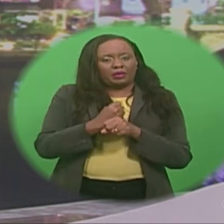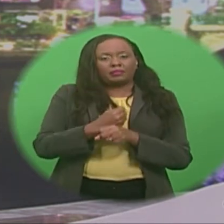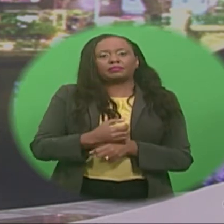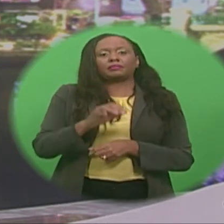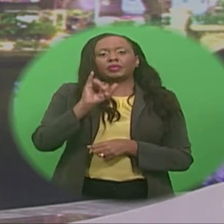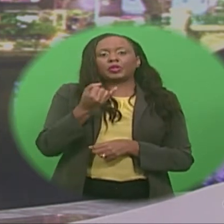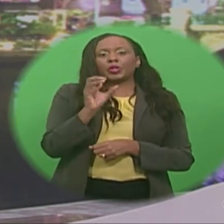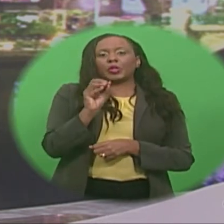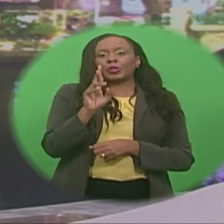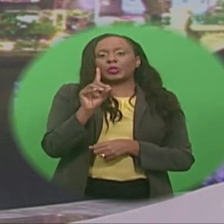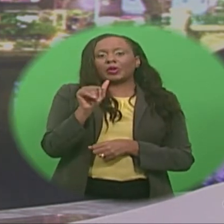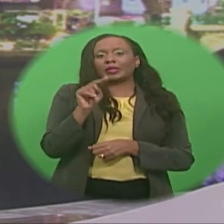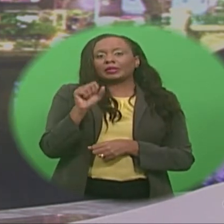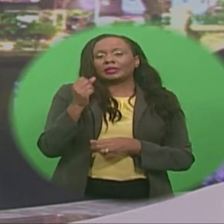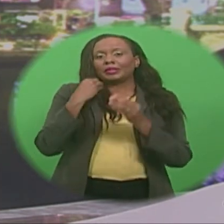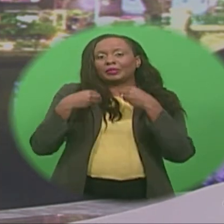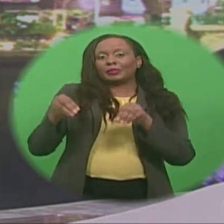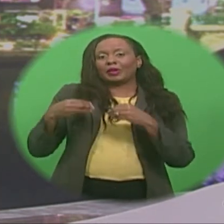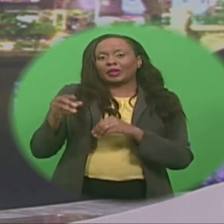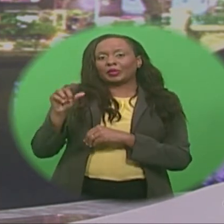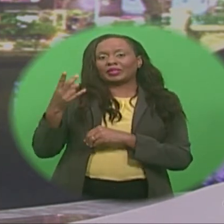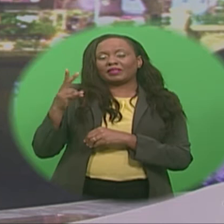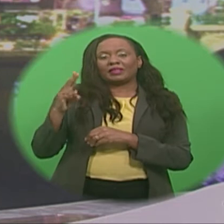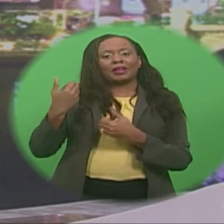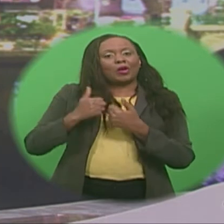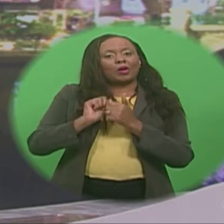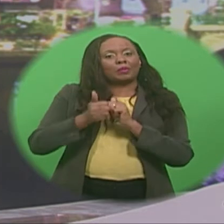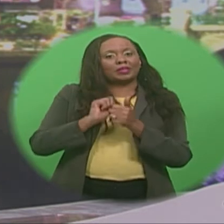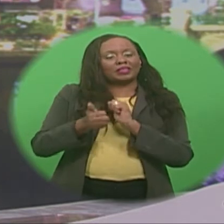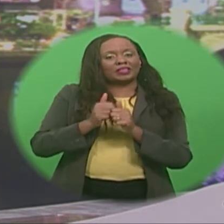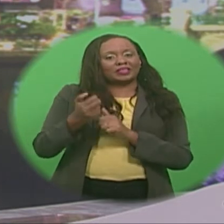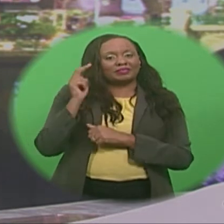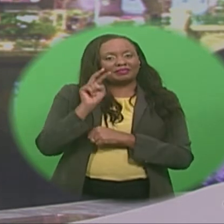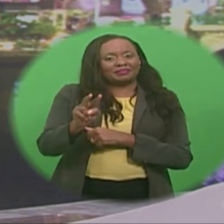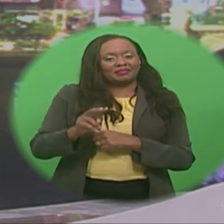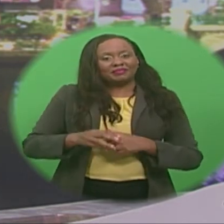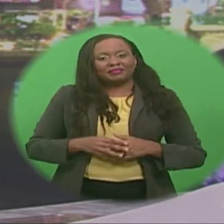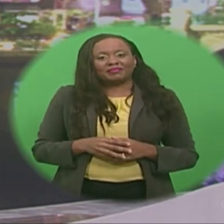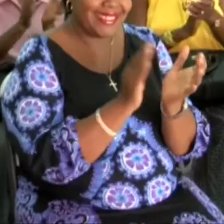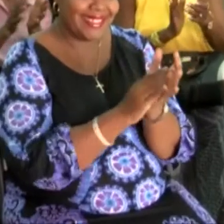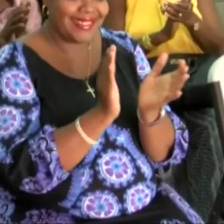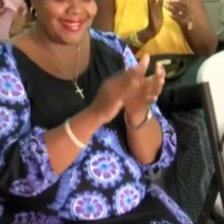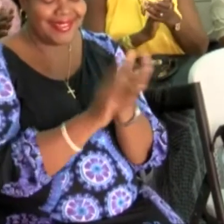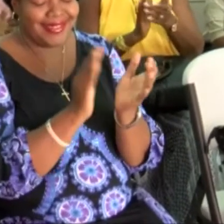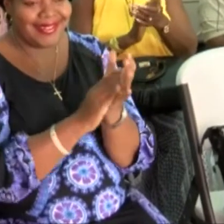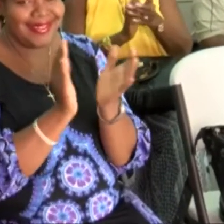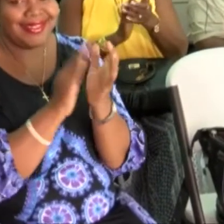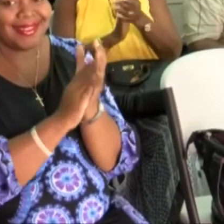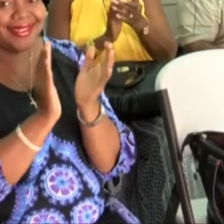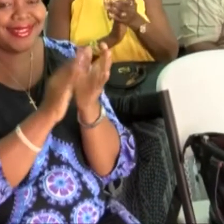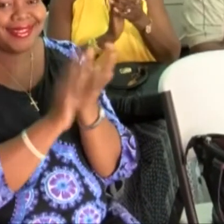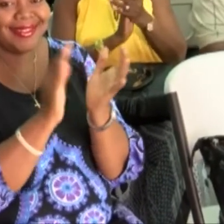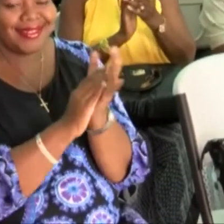Supermarket 2017 Spend and Eat competition. Rianne Phillips tells us more. These are the faces of the 20 who